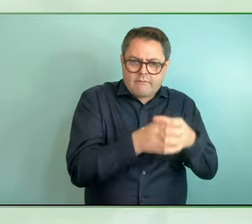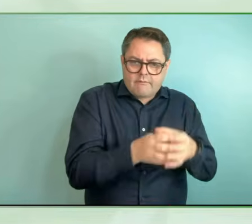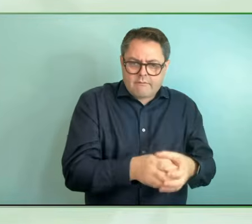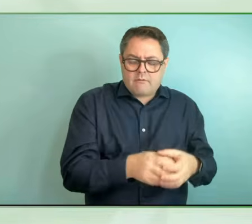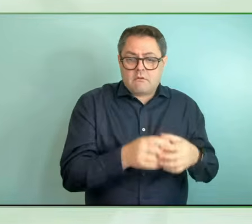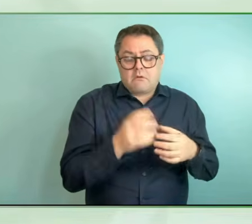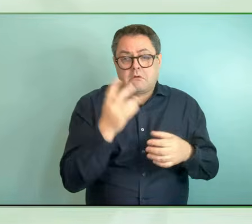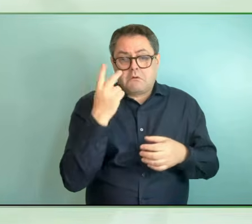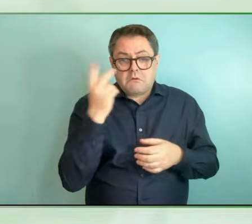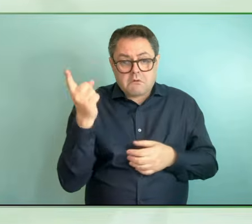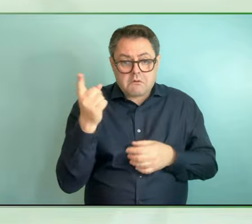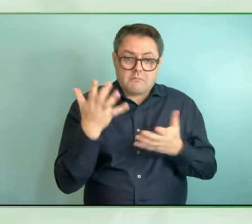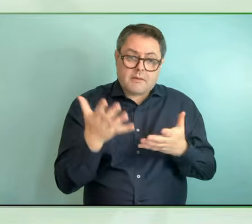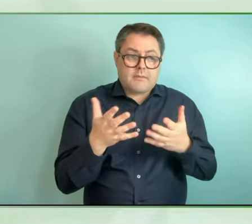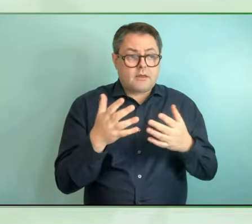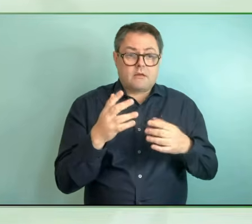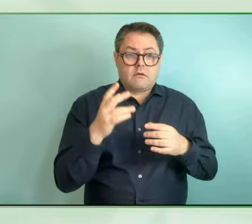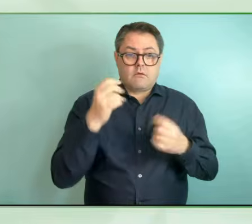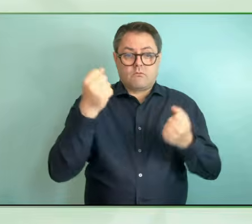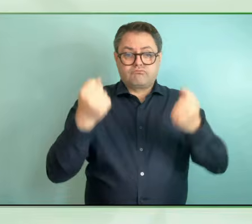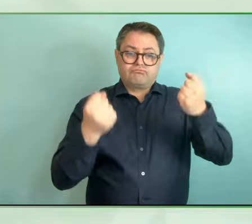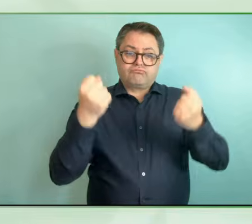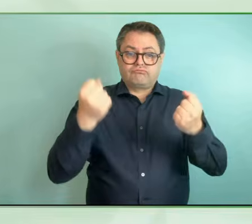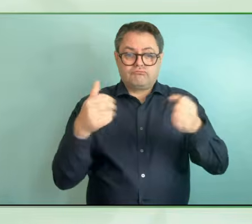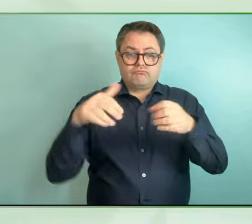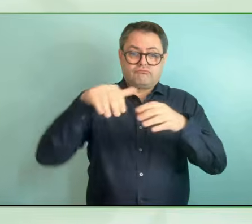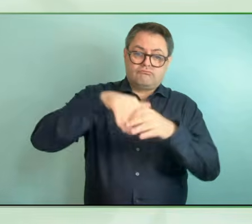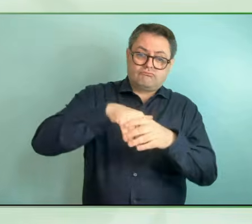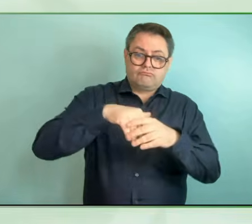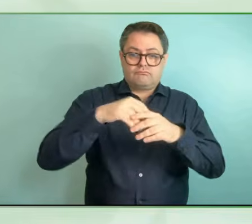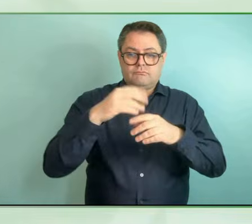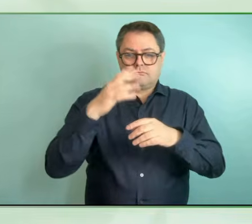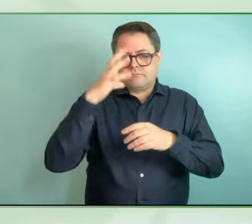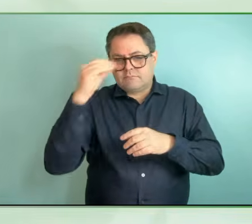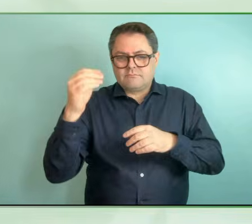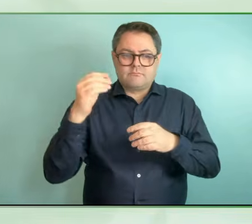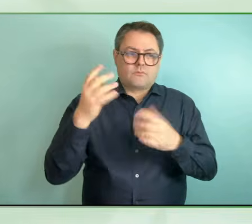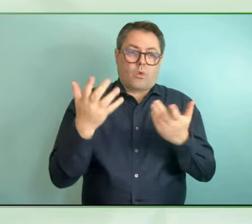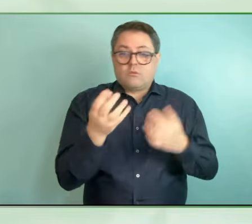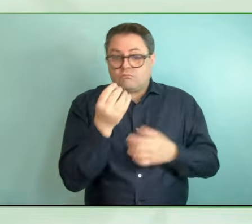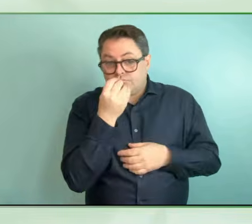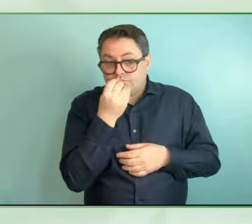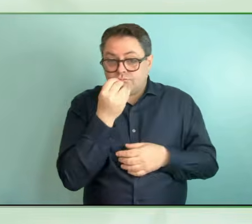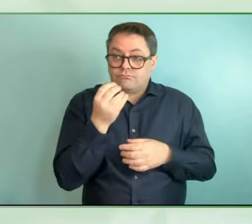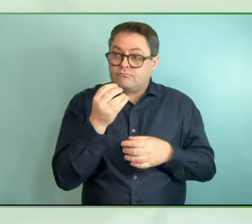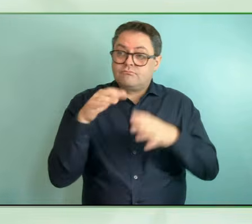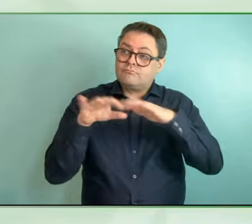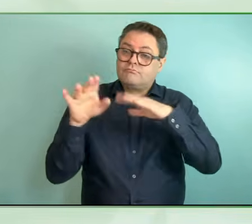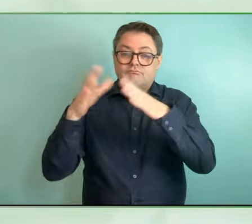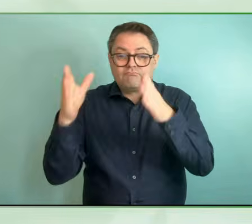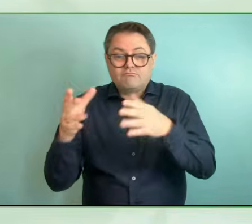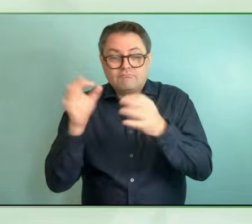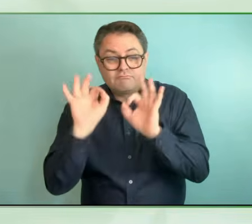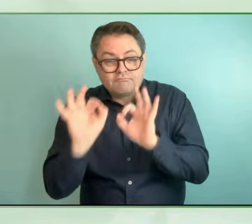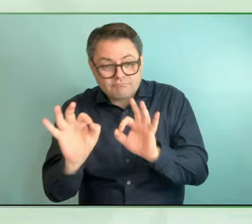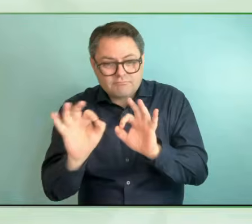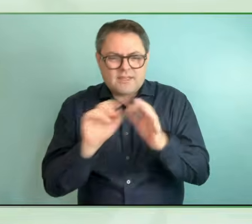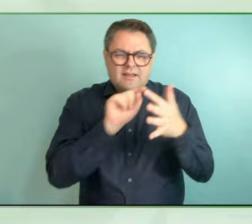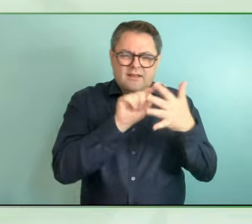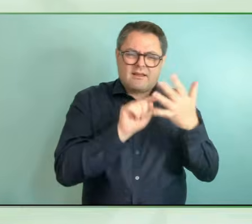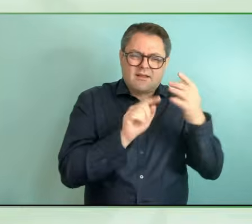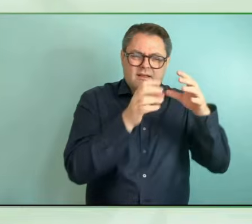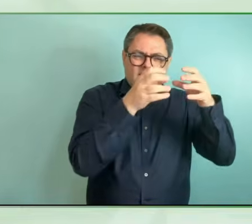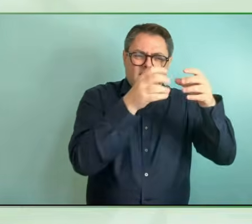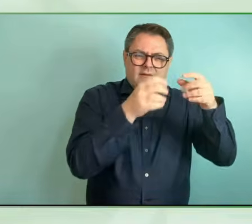public transport or food and drinks. And all of these categories have subcategories as well